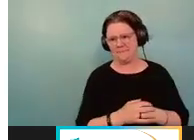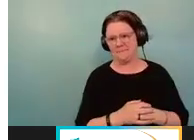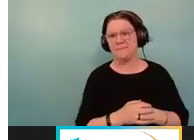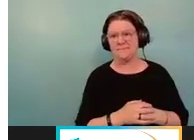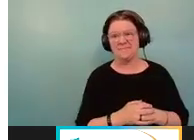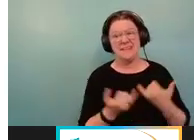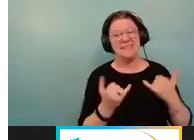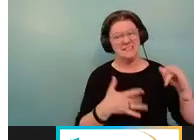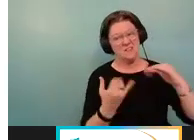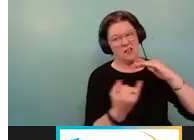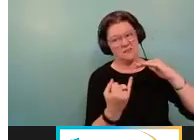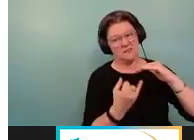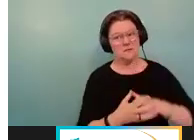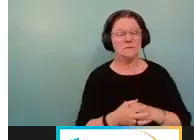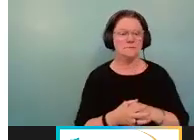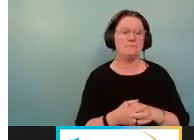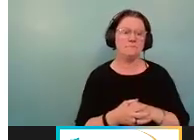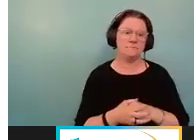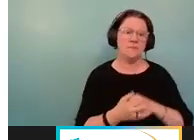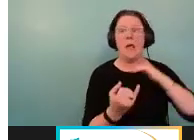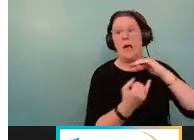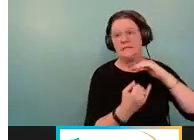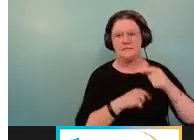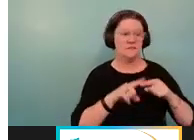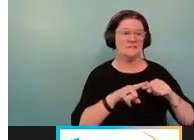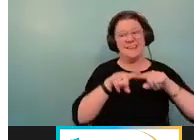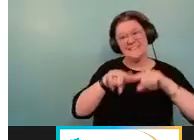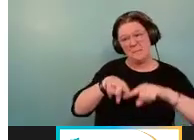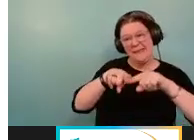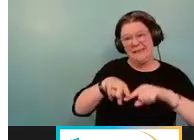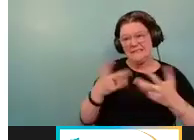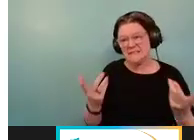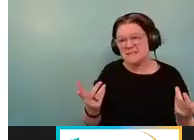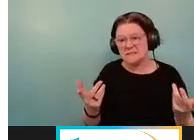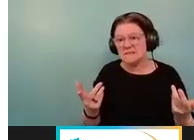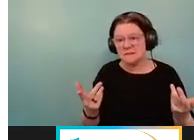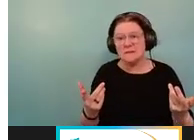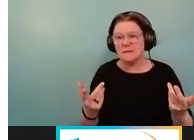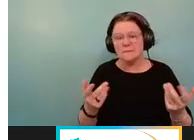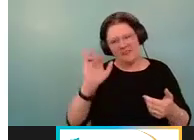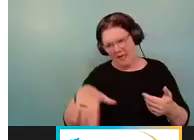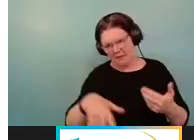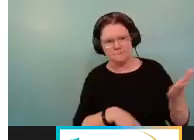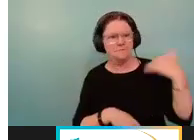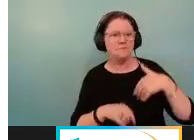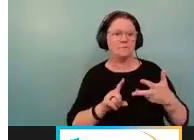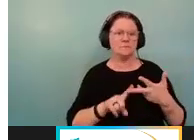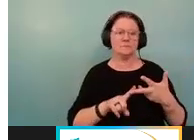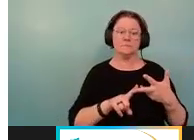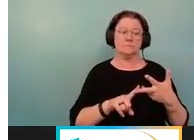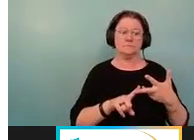be isolating. So, isolation, dependence on others, we talked a little bit about that already.